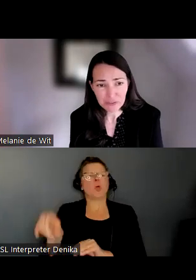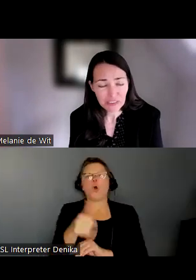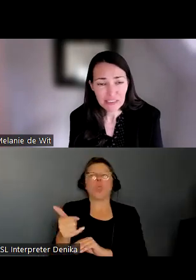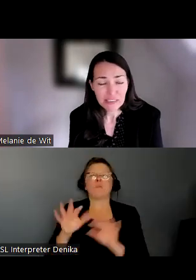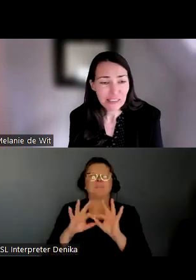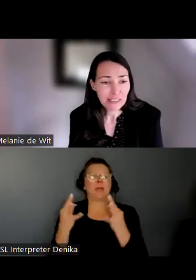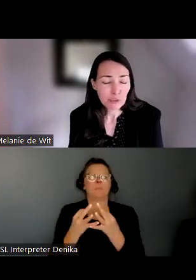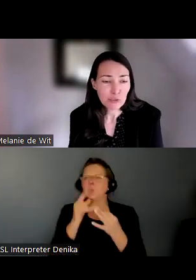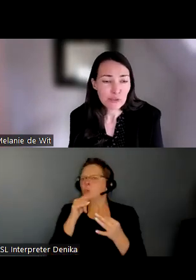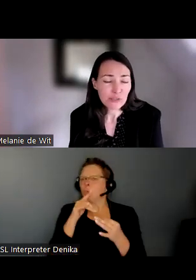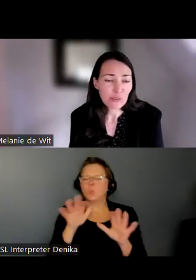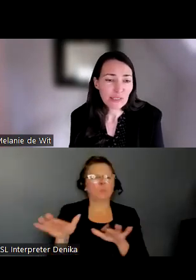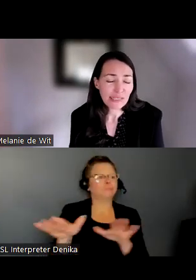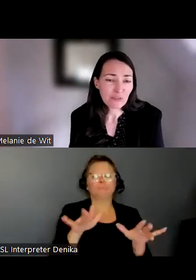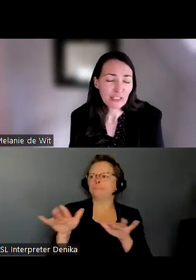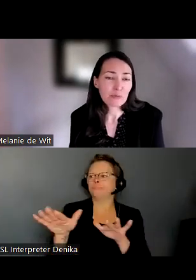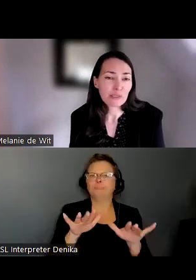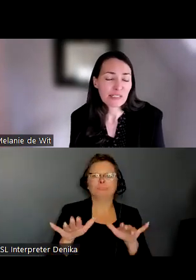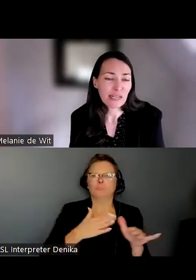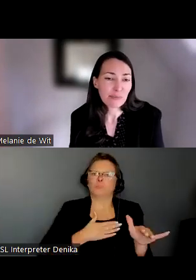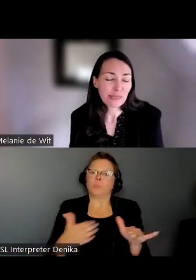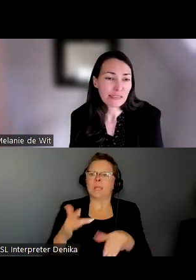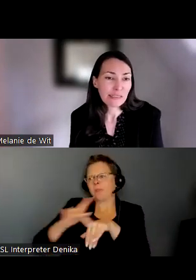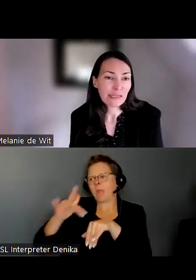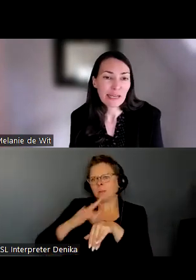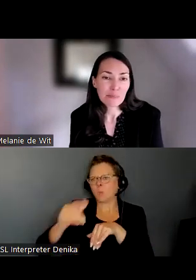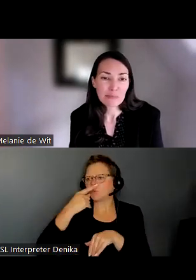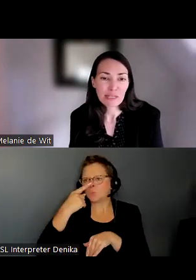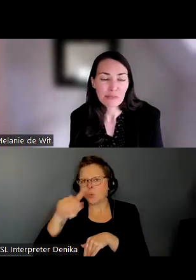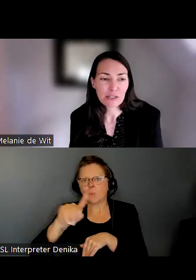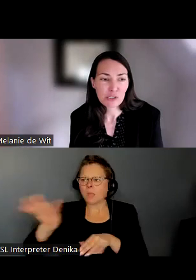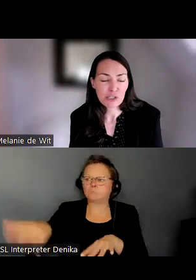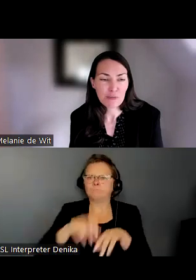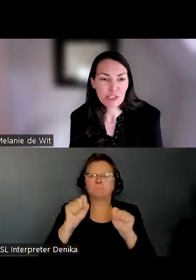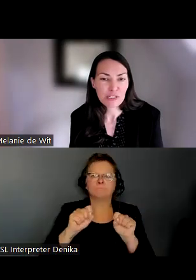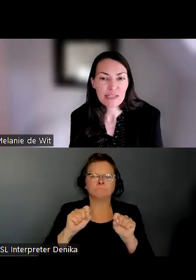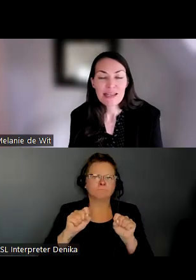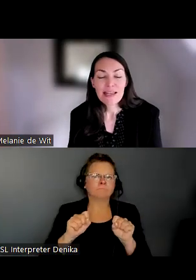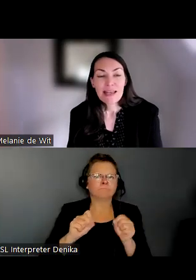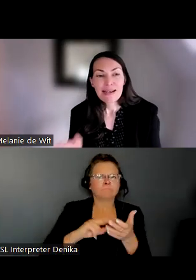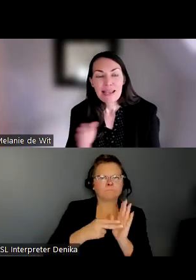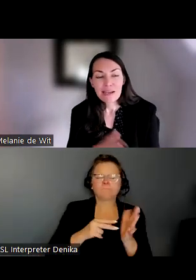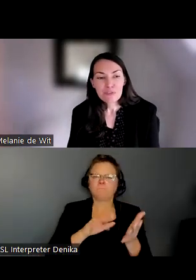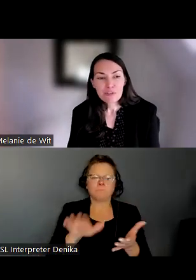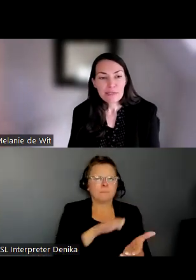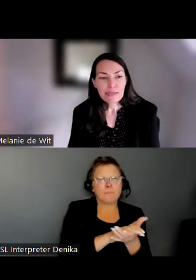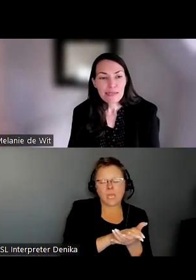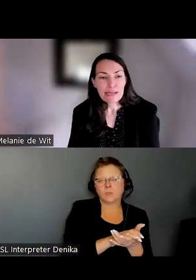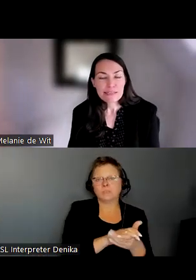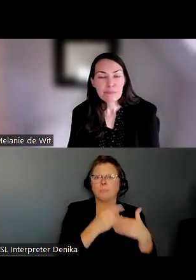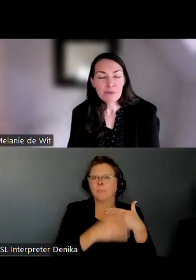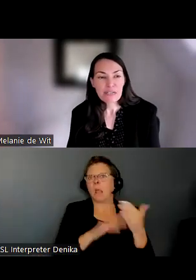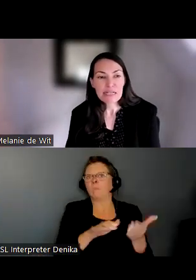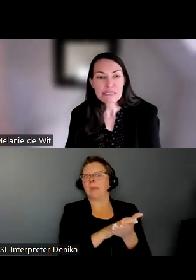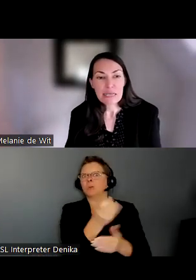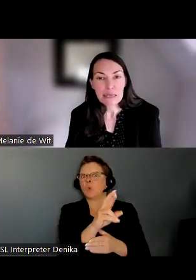relative who's willing and available to step in, again, by blood, marriage, or adoption. And everybody